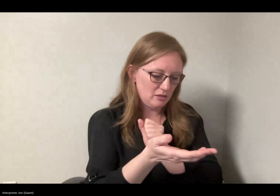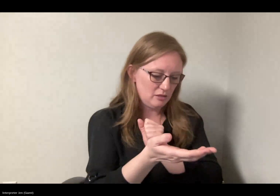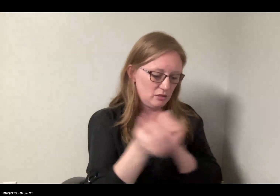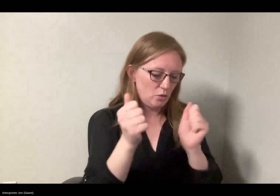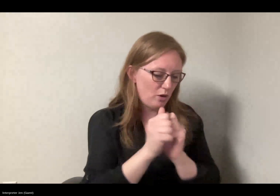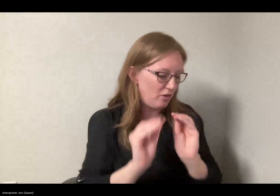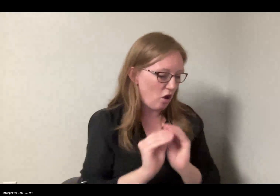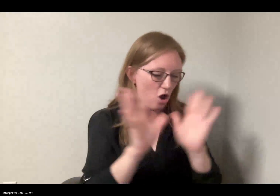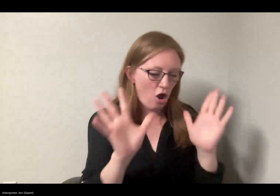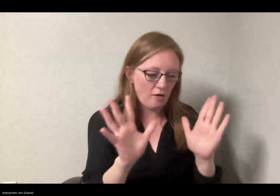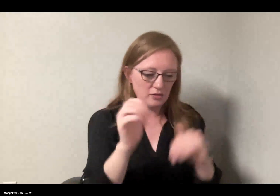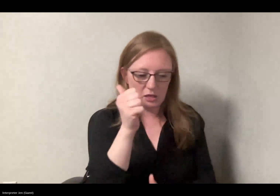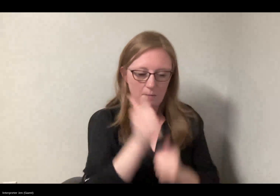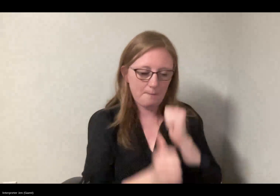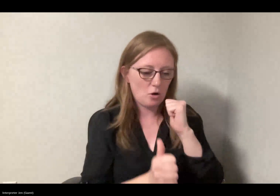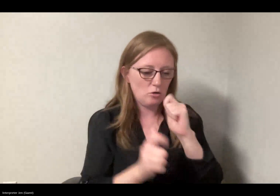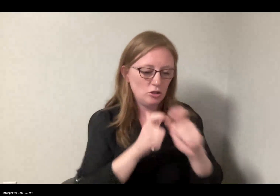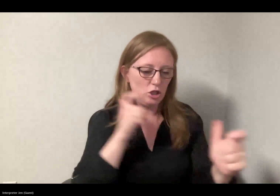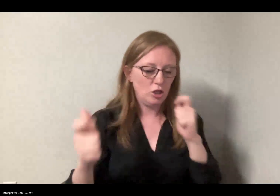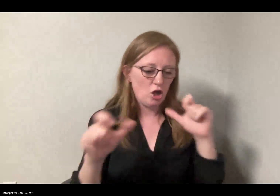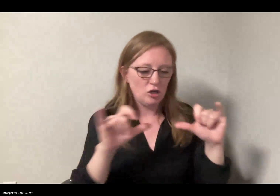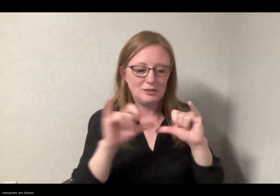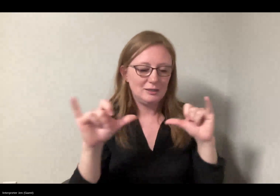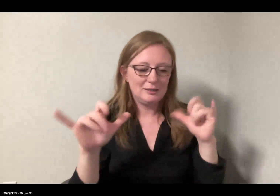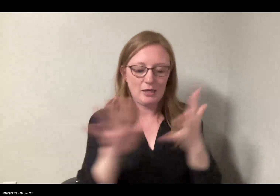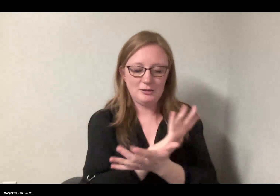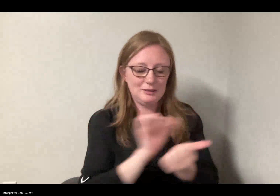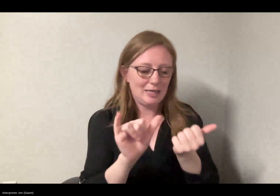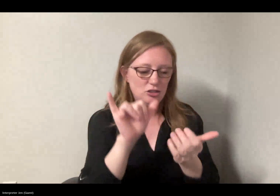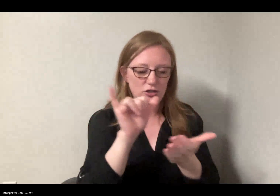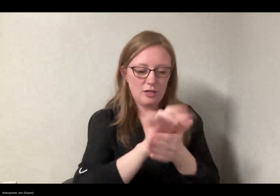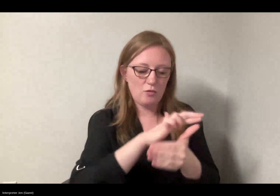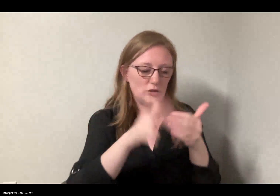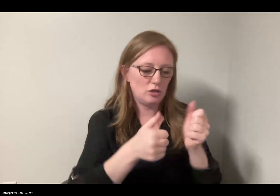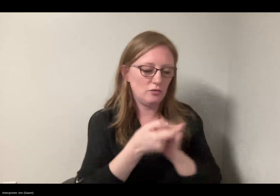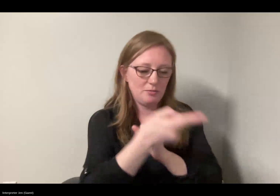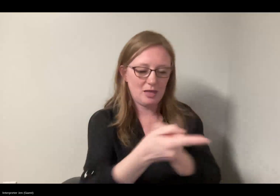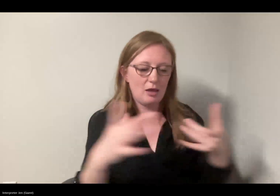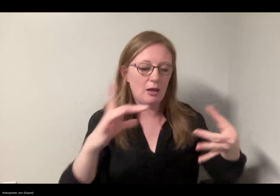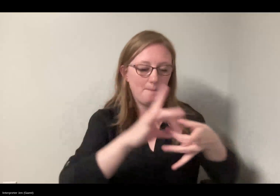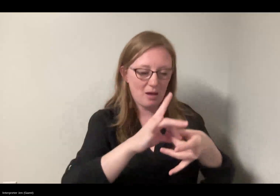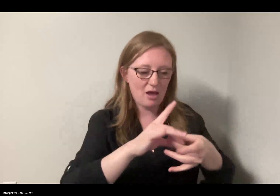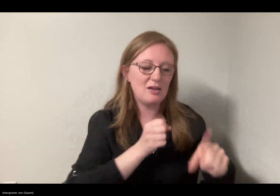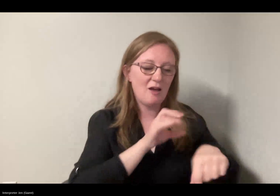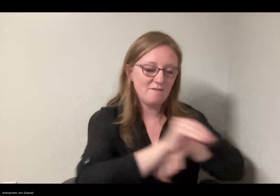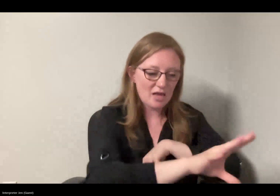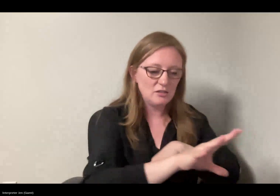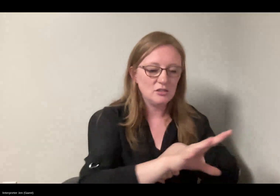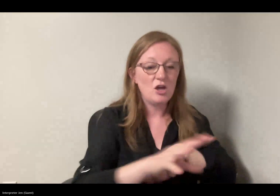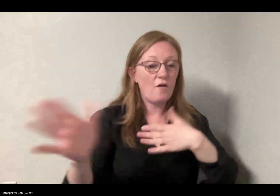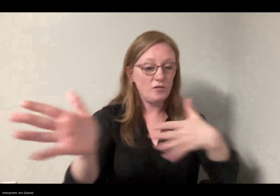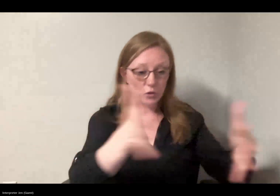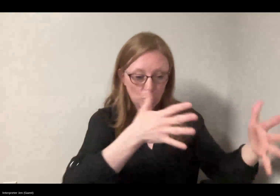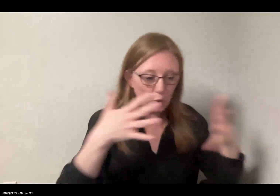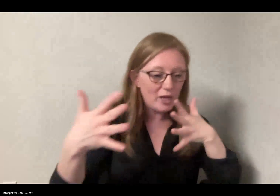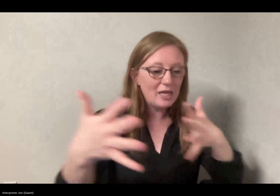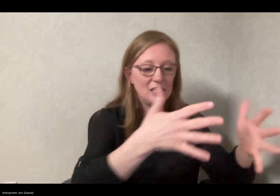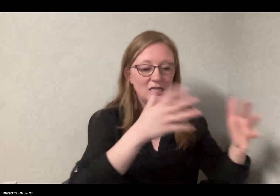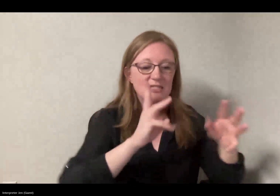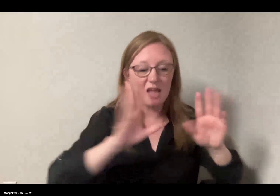obviously the most large-scale and catastrophic disaster resulting from the combined effects of the wind